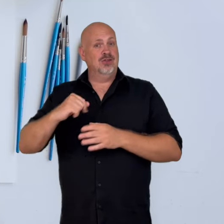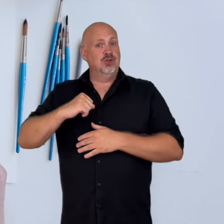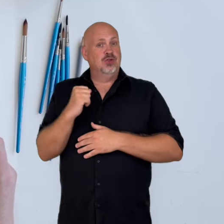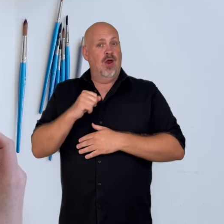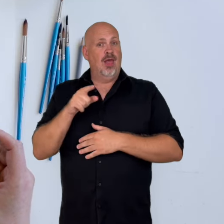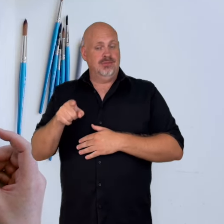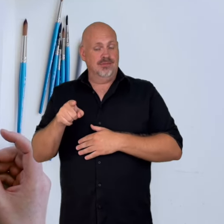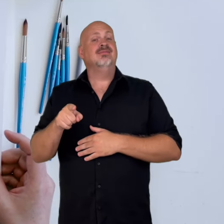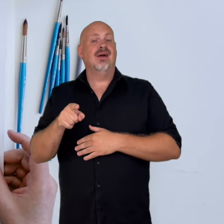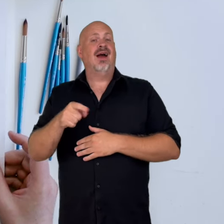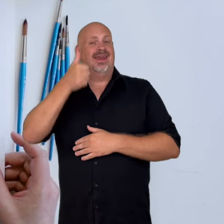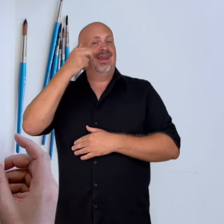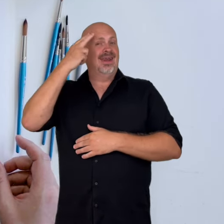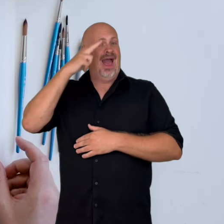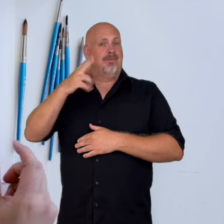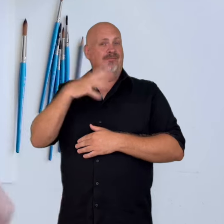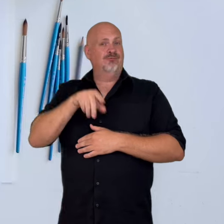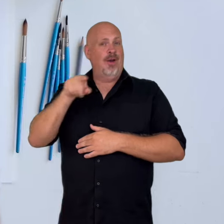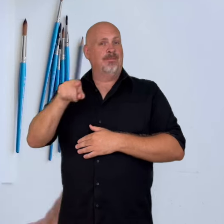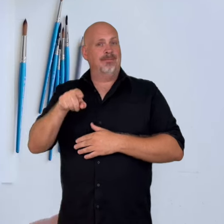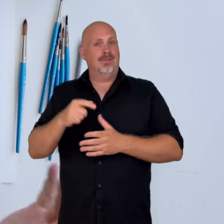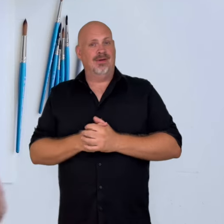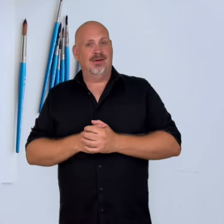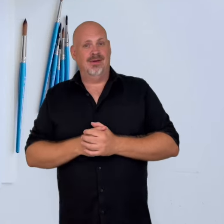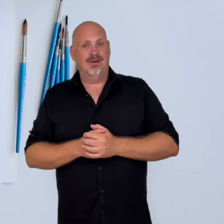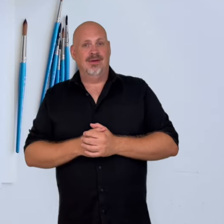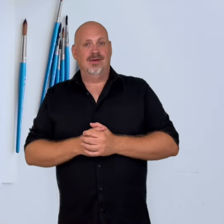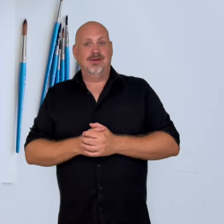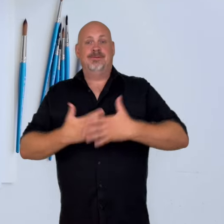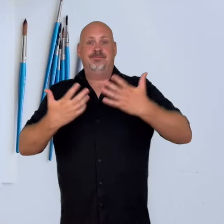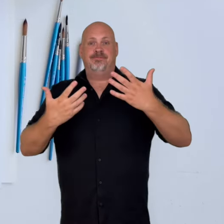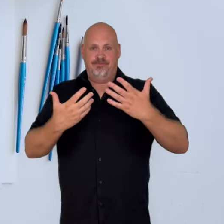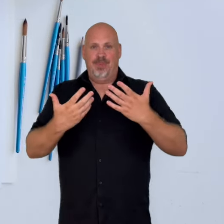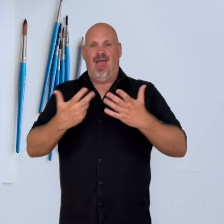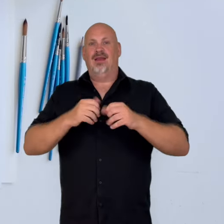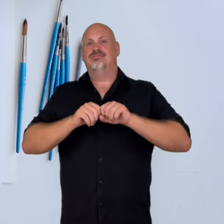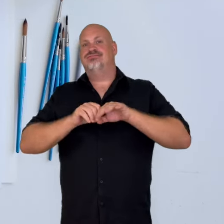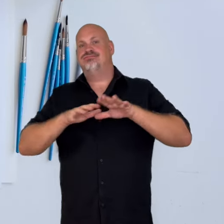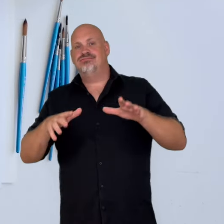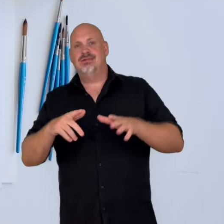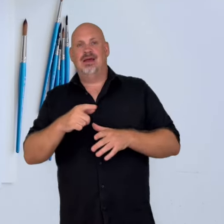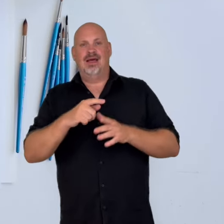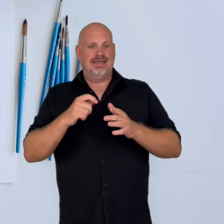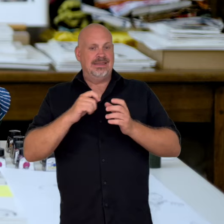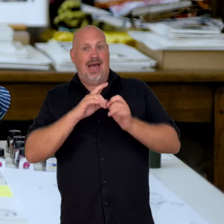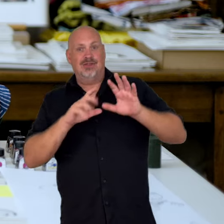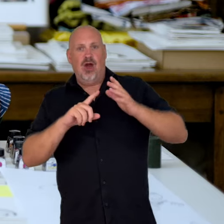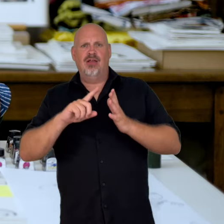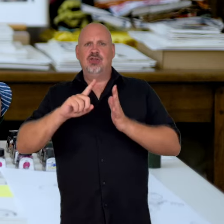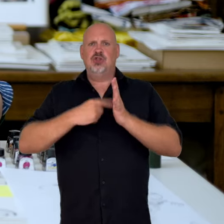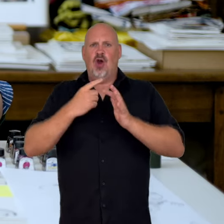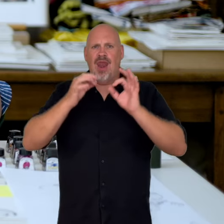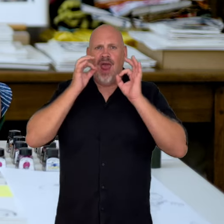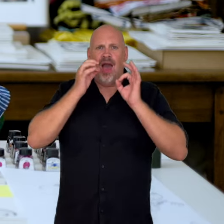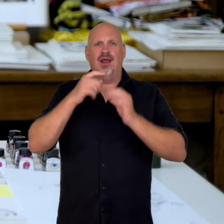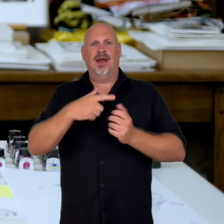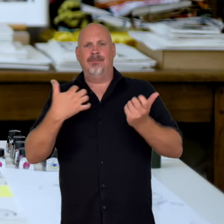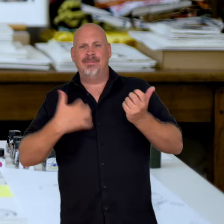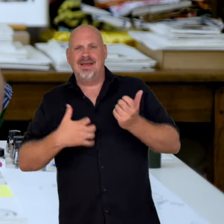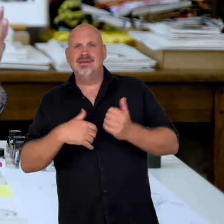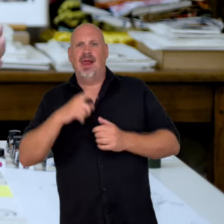do that was in Paisley in Scotland. So that's where it gets its name from. And then, of course, we move on